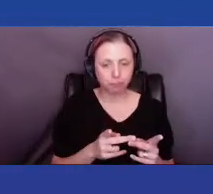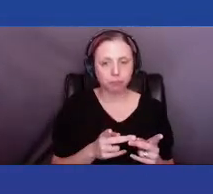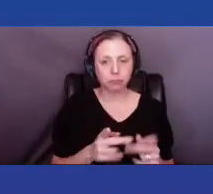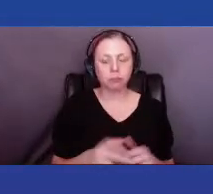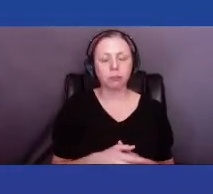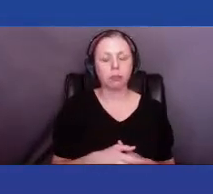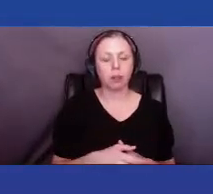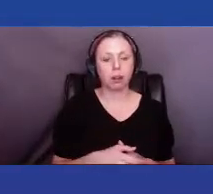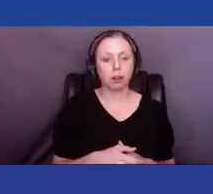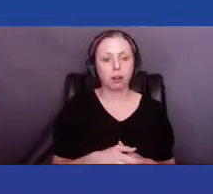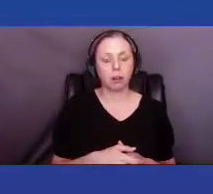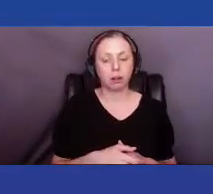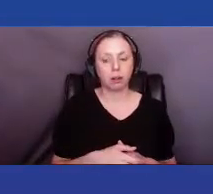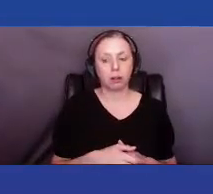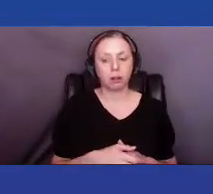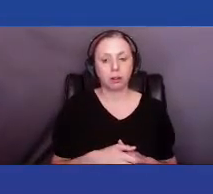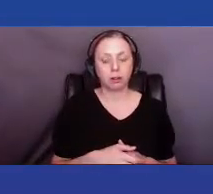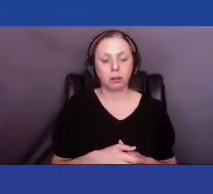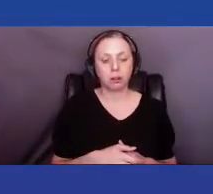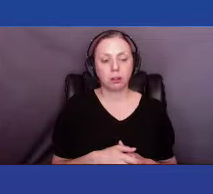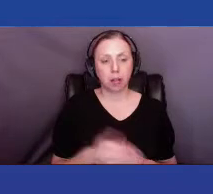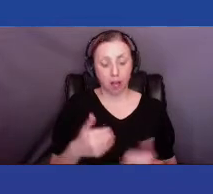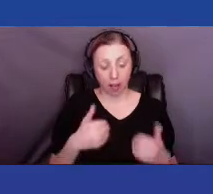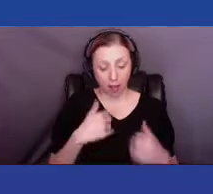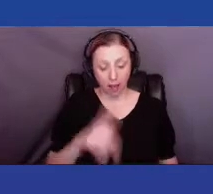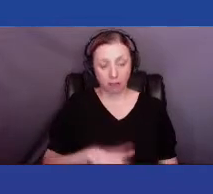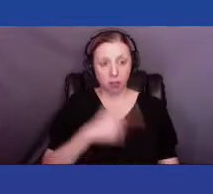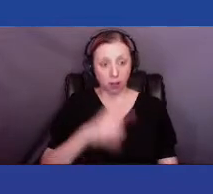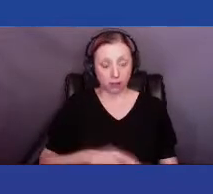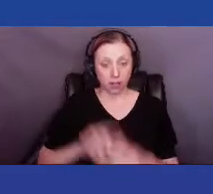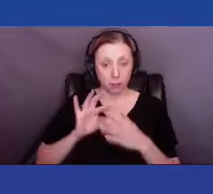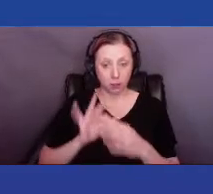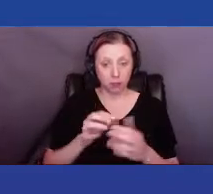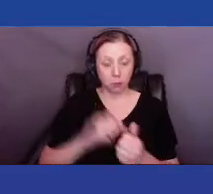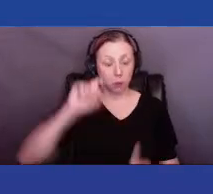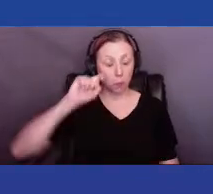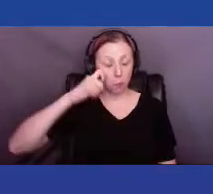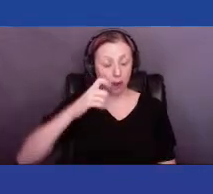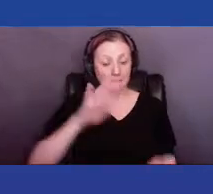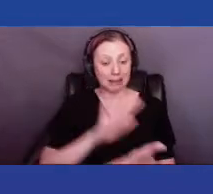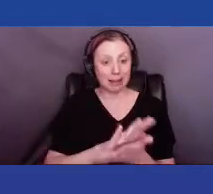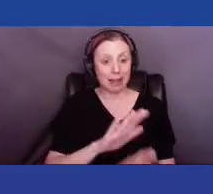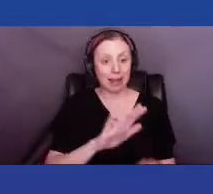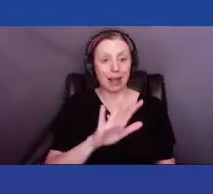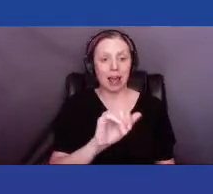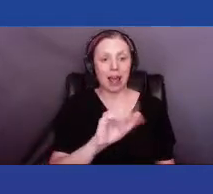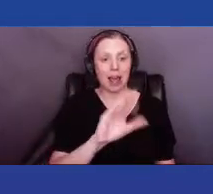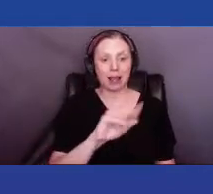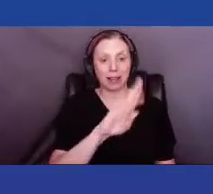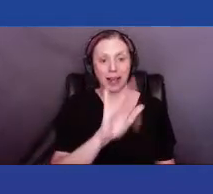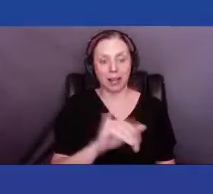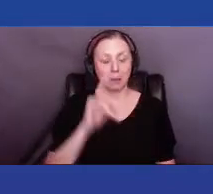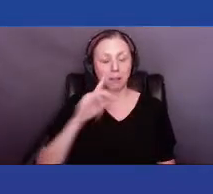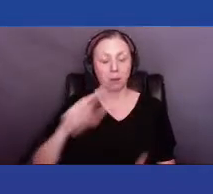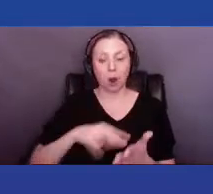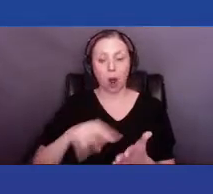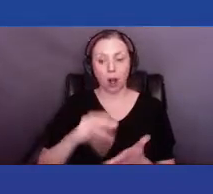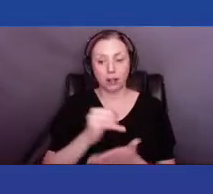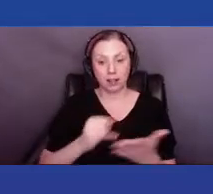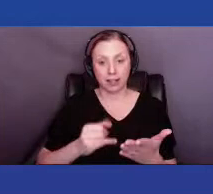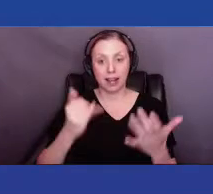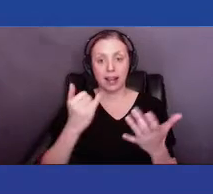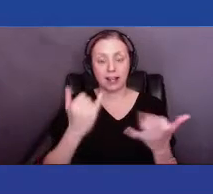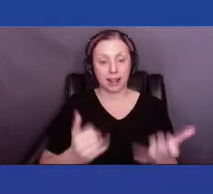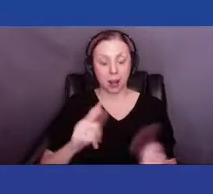Out of my longstanding relationship with Bronx Academy of Arts and Dance, I was sent to see now longtime collaborator Damian